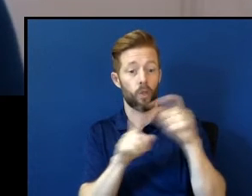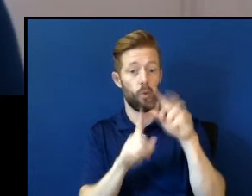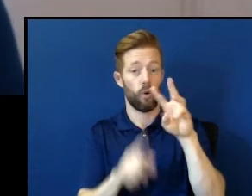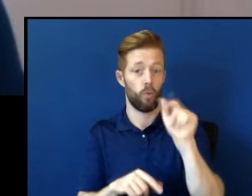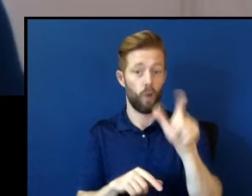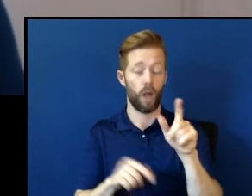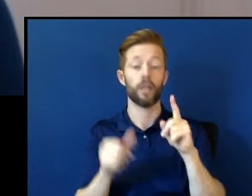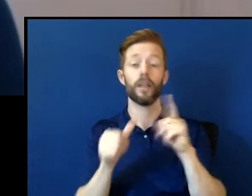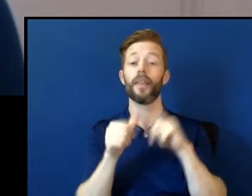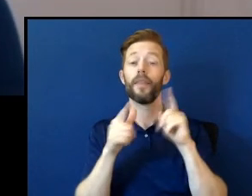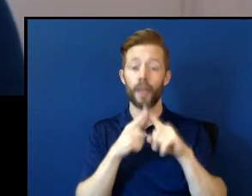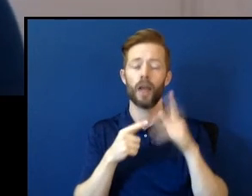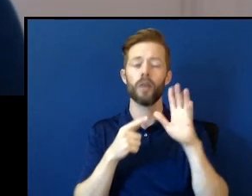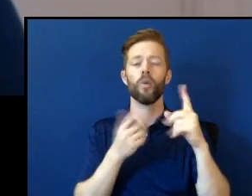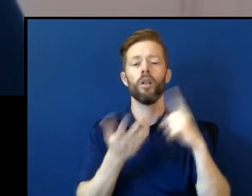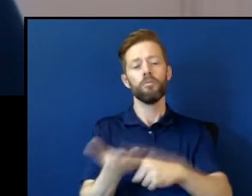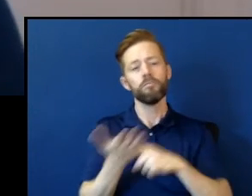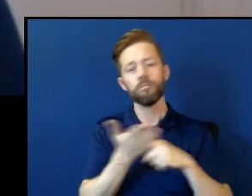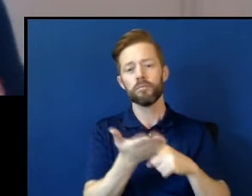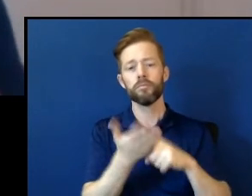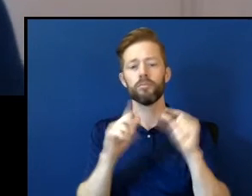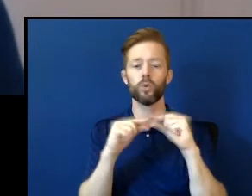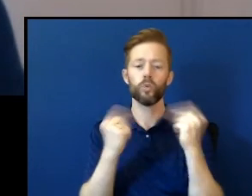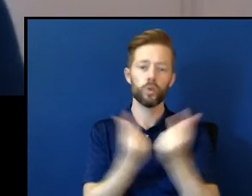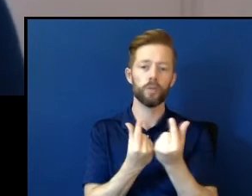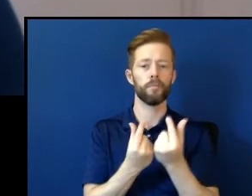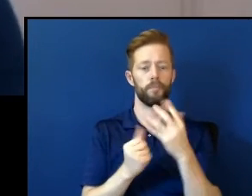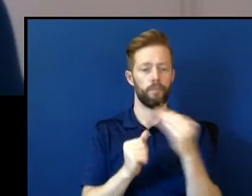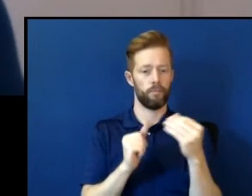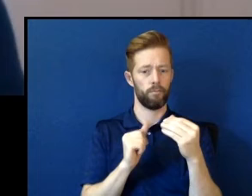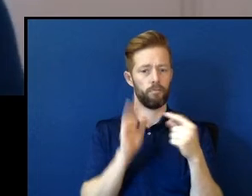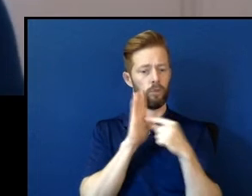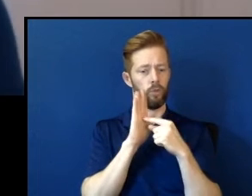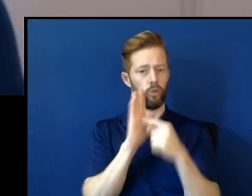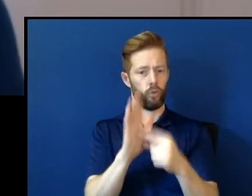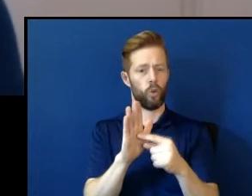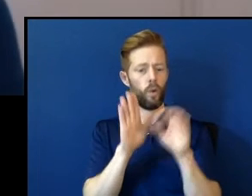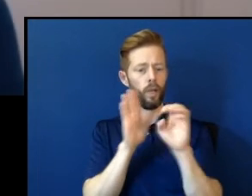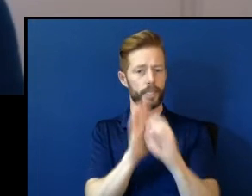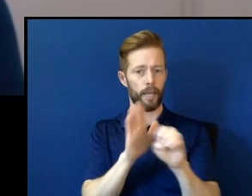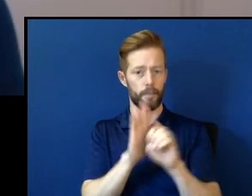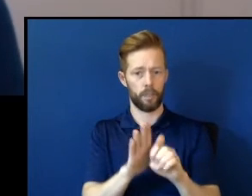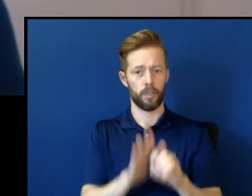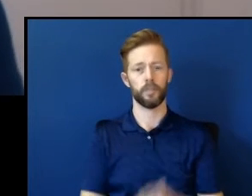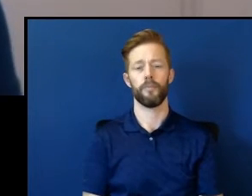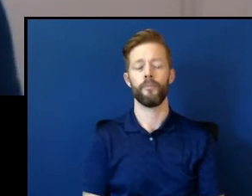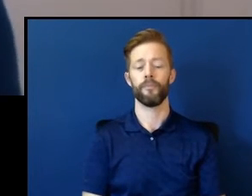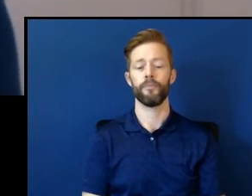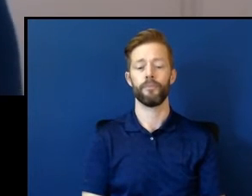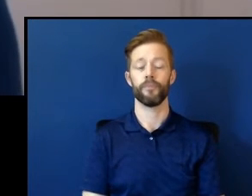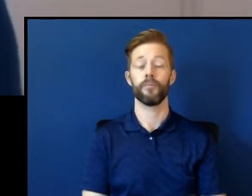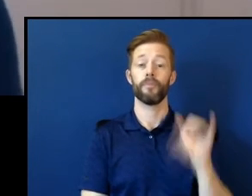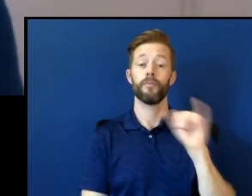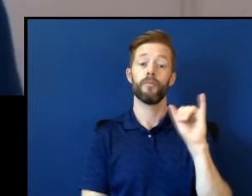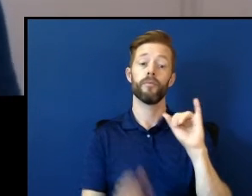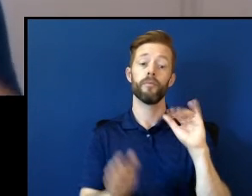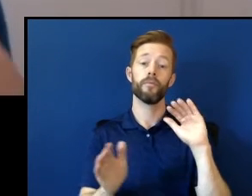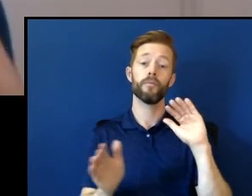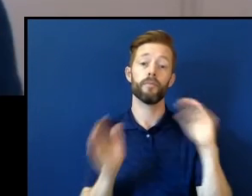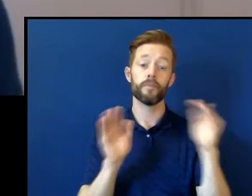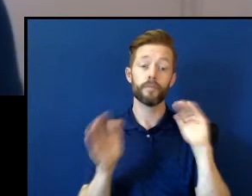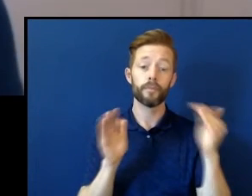what we would do is we would talk about it as a group, and we would show examples of what that meant. So compare